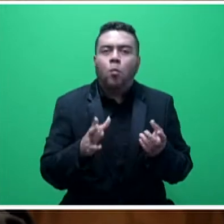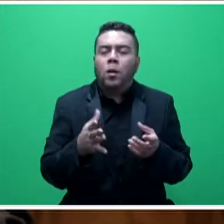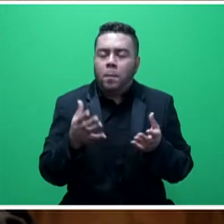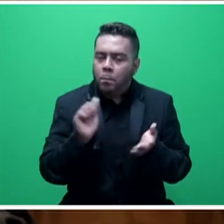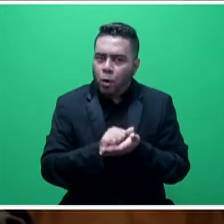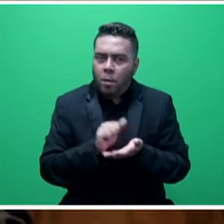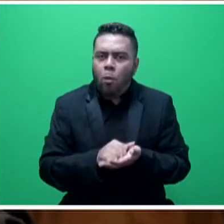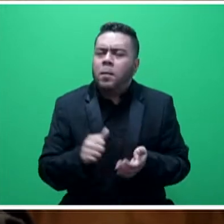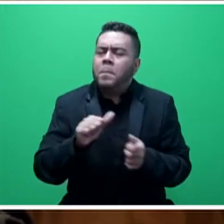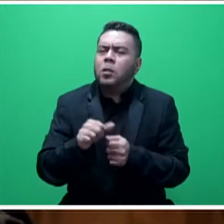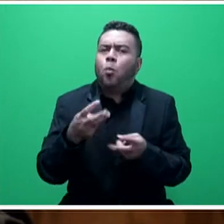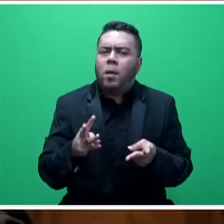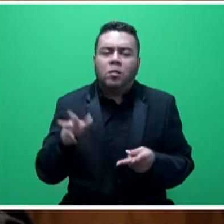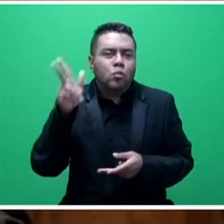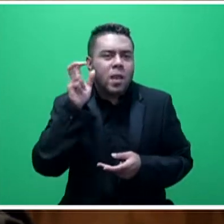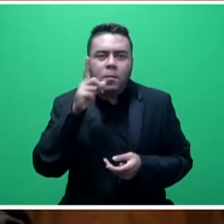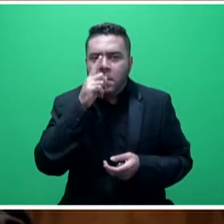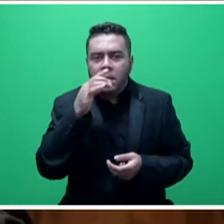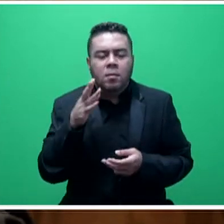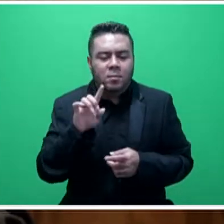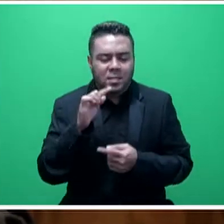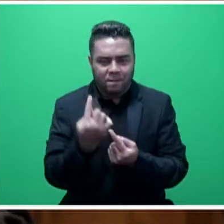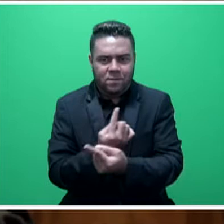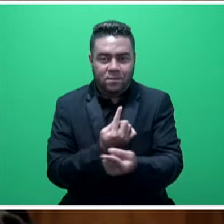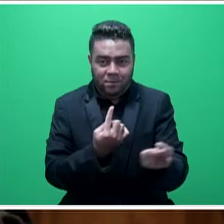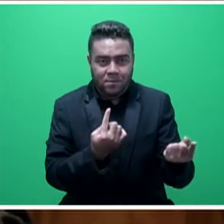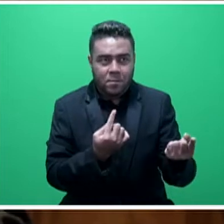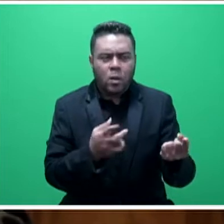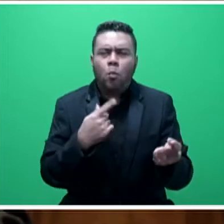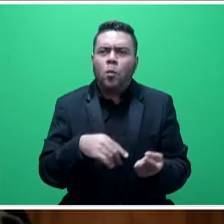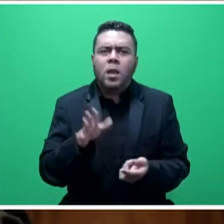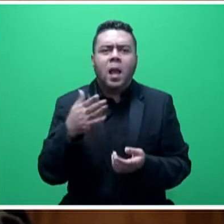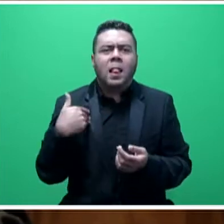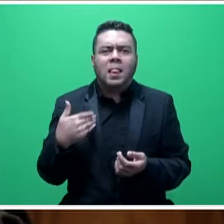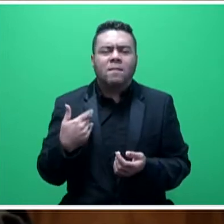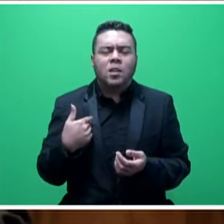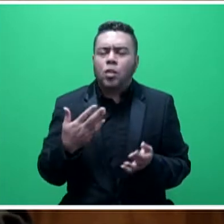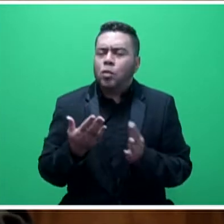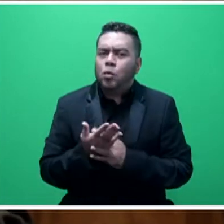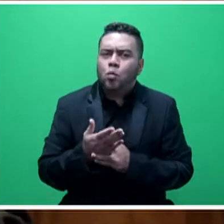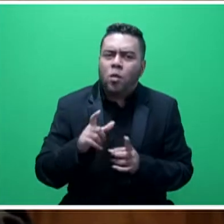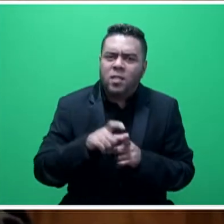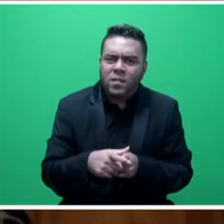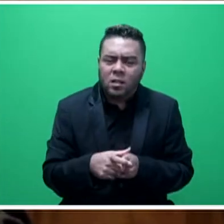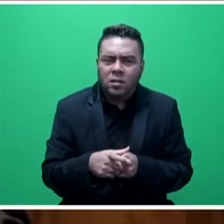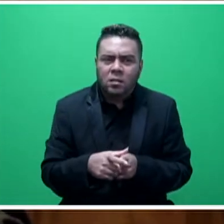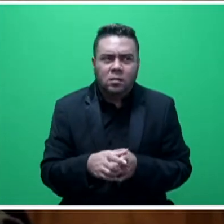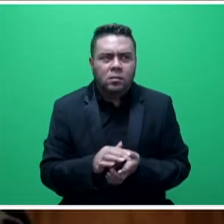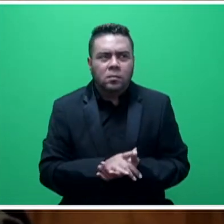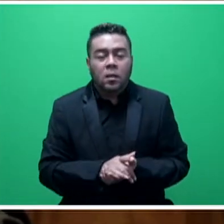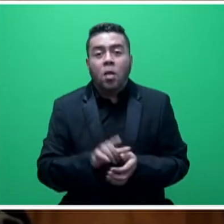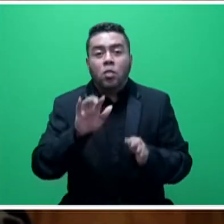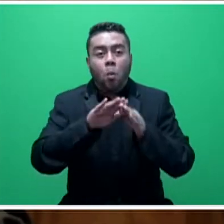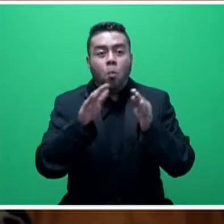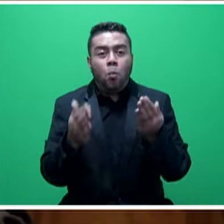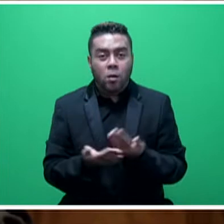hear from the people themselves. Mr. Speaker, sir, time and again it's been said, we are living through difficult and uncertain times. The world is